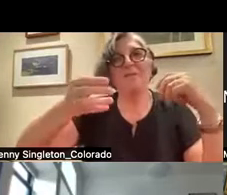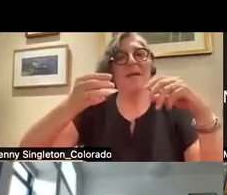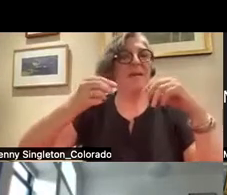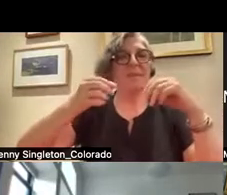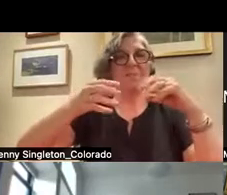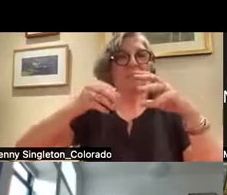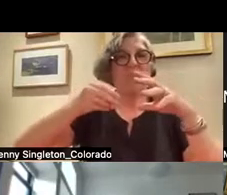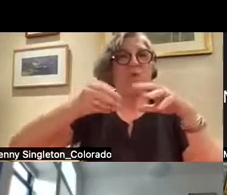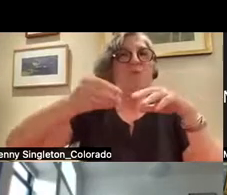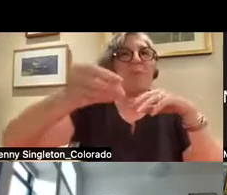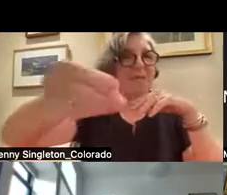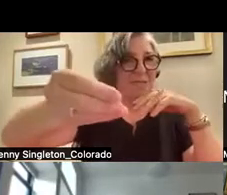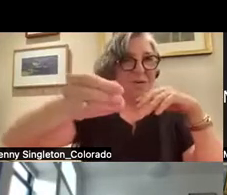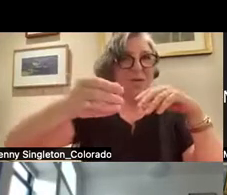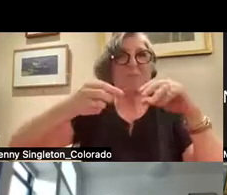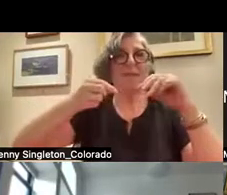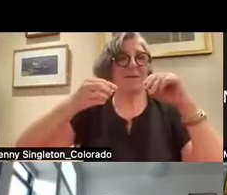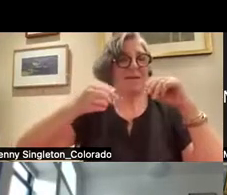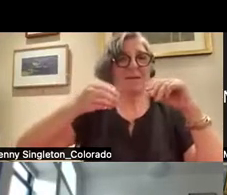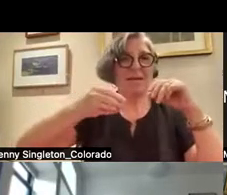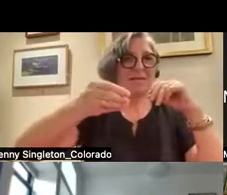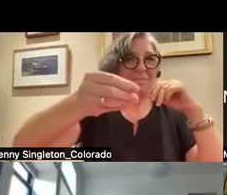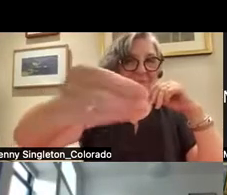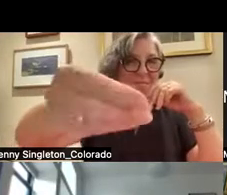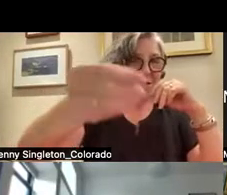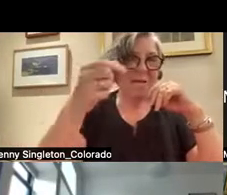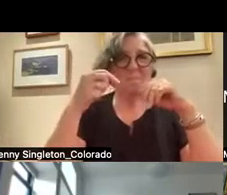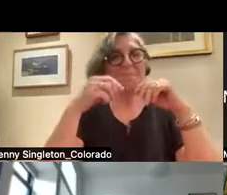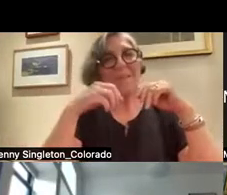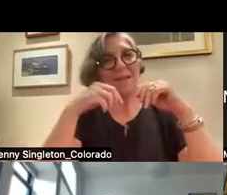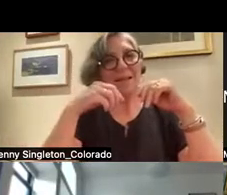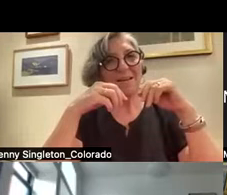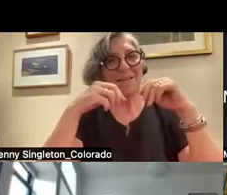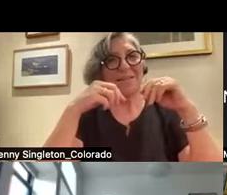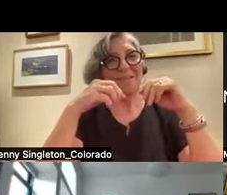have movement in verbs that